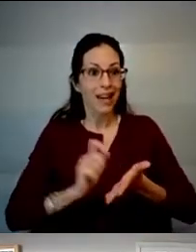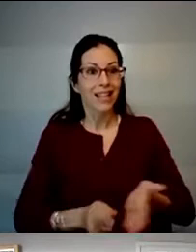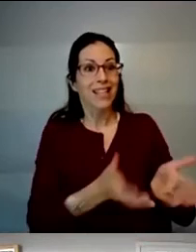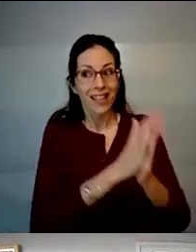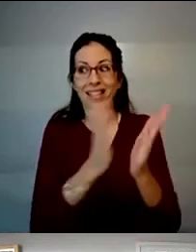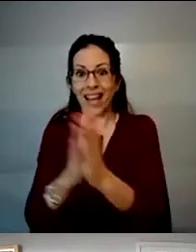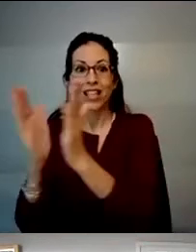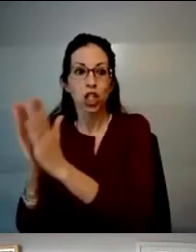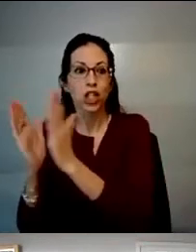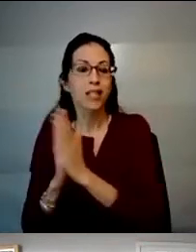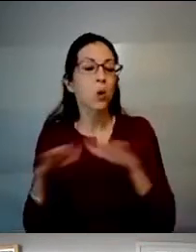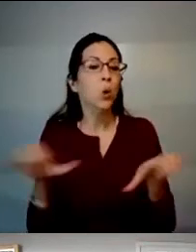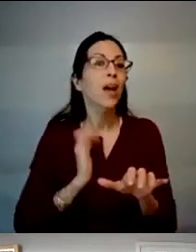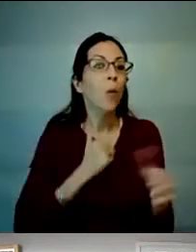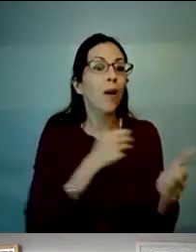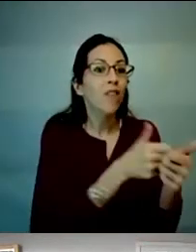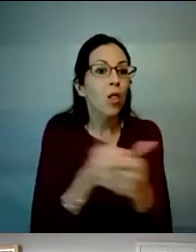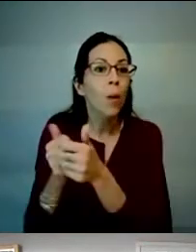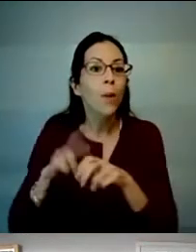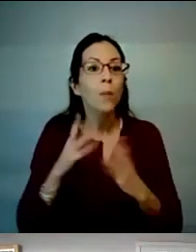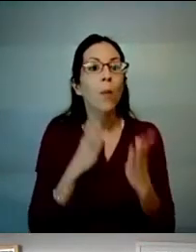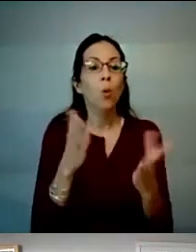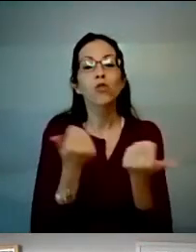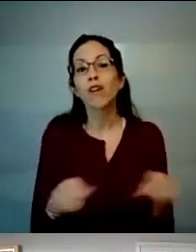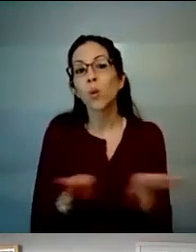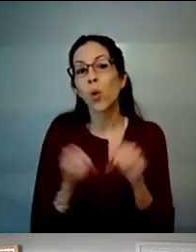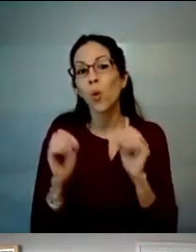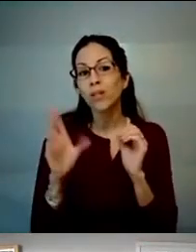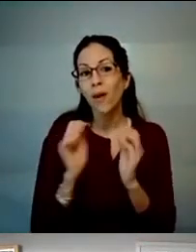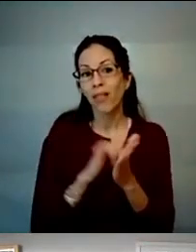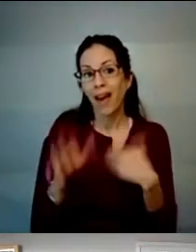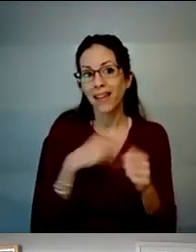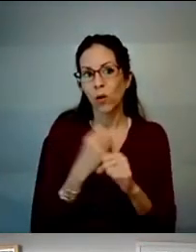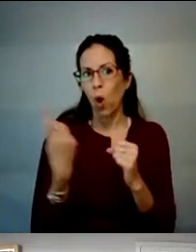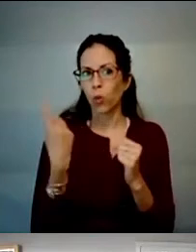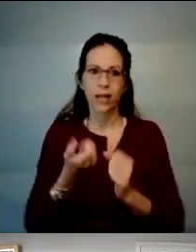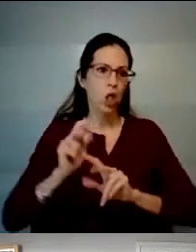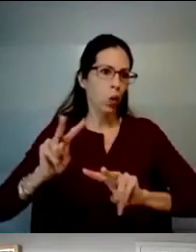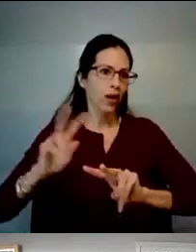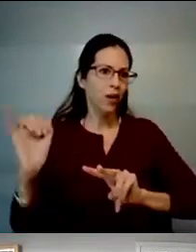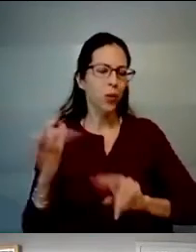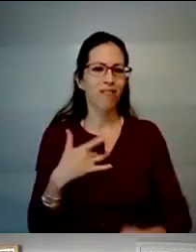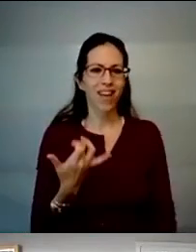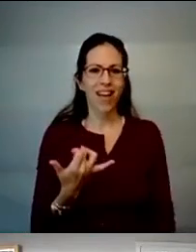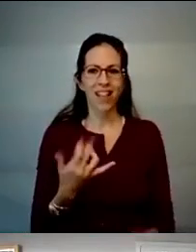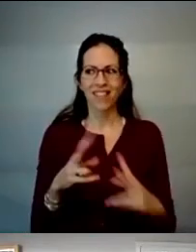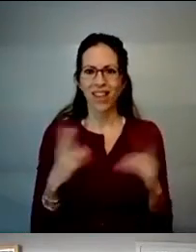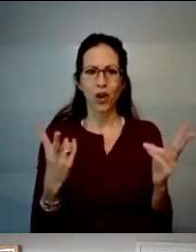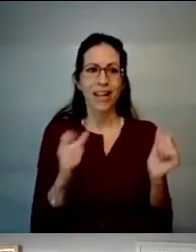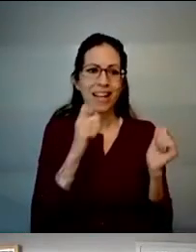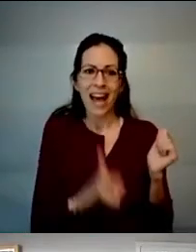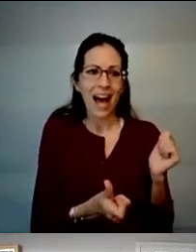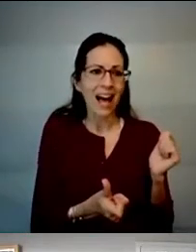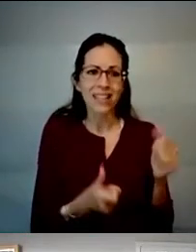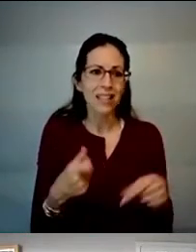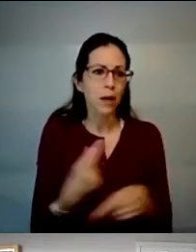kind of doing our follow-up on proposals to close out that year, and also, you know, always looking ahead. It felt really inappropriate and